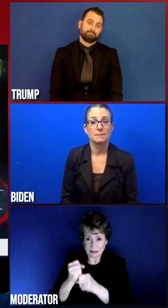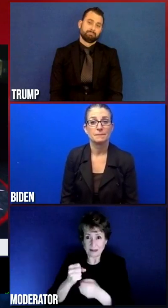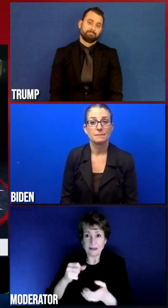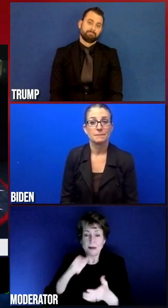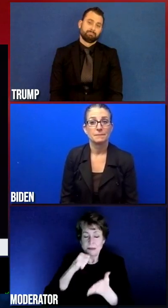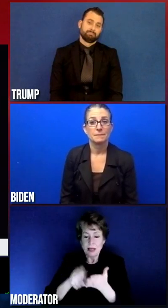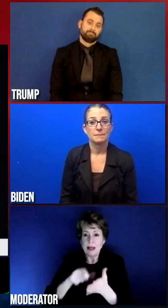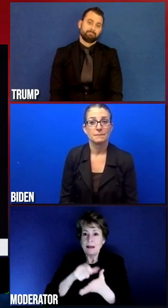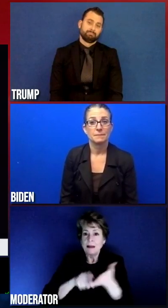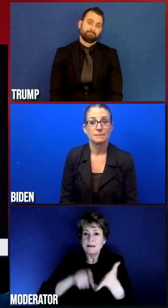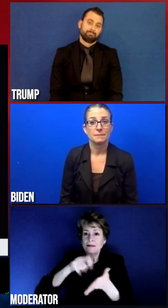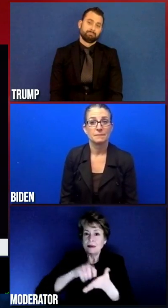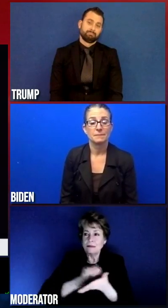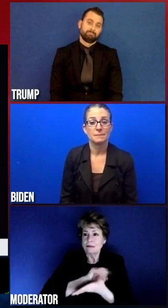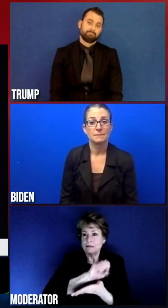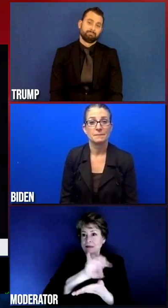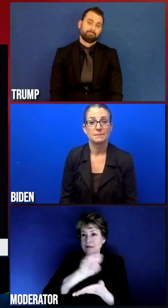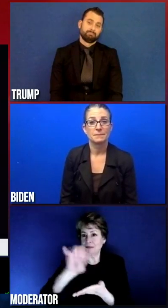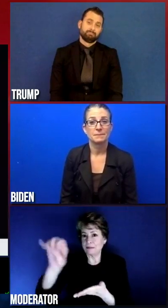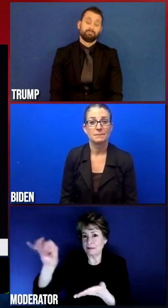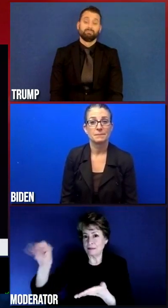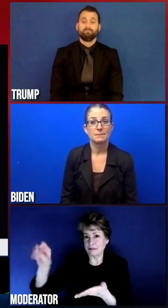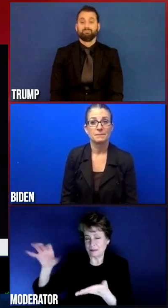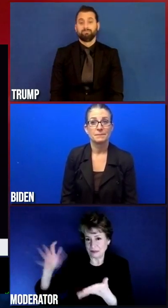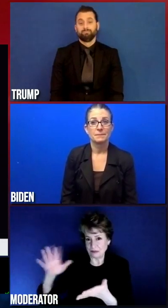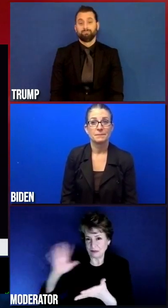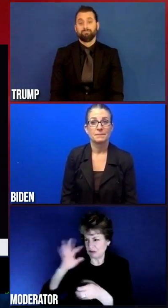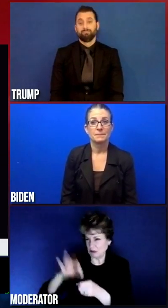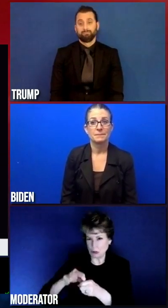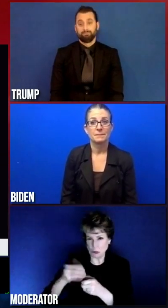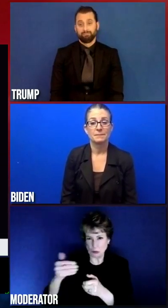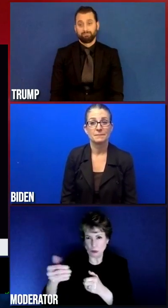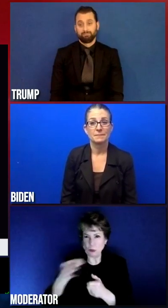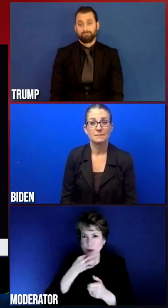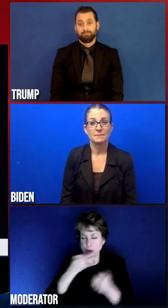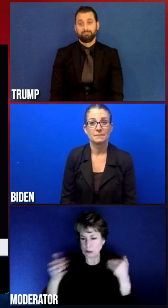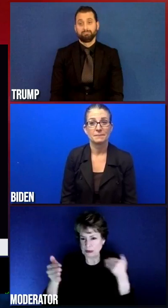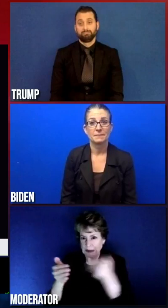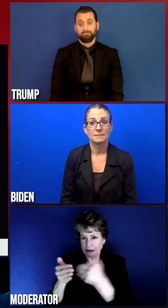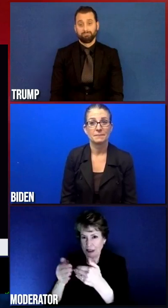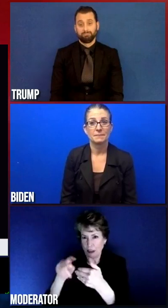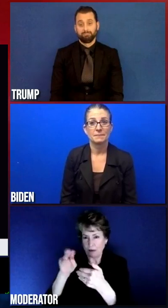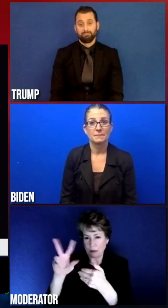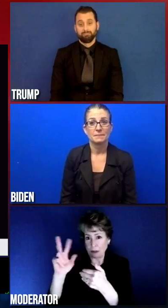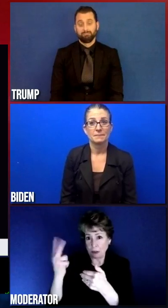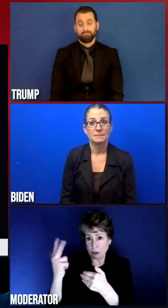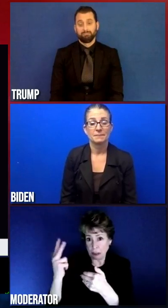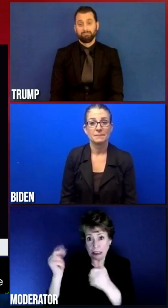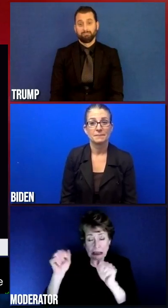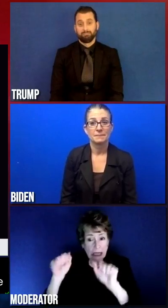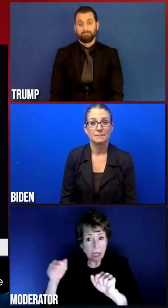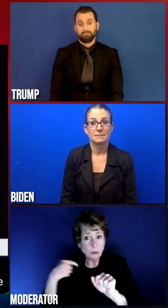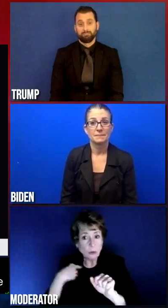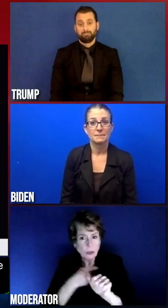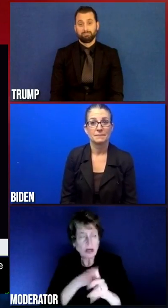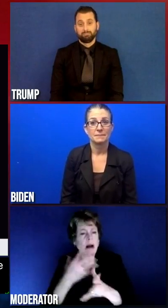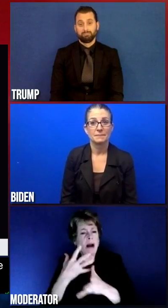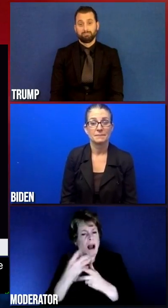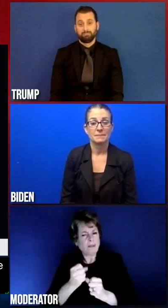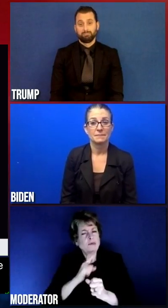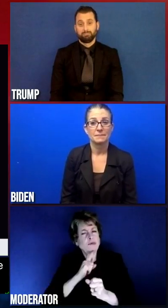confident should we be that this will be a fair election? And what are you prepared to do over the next